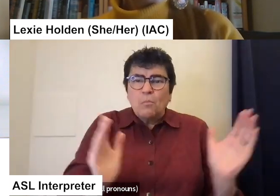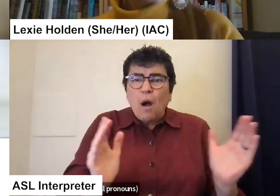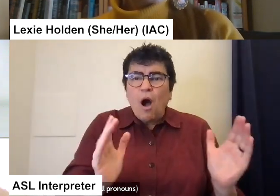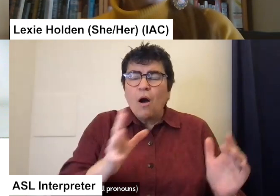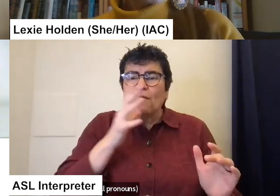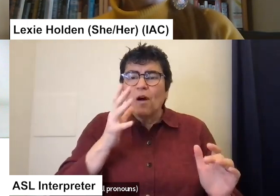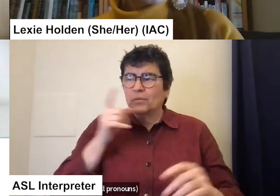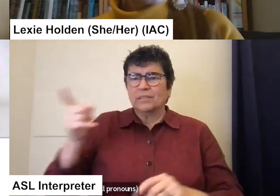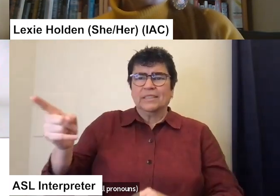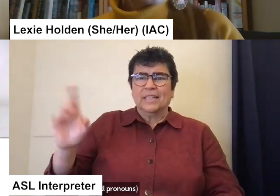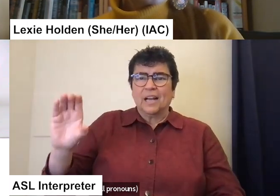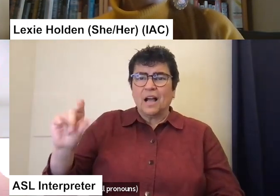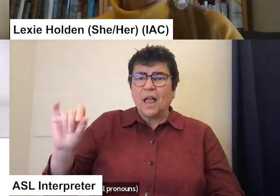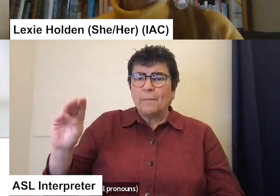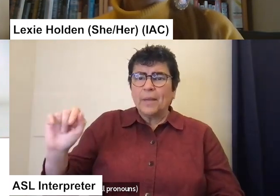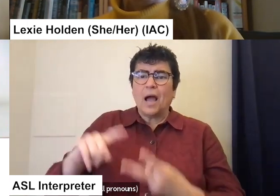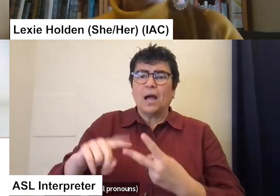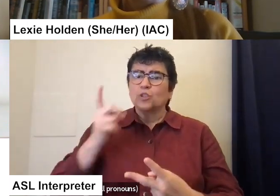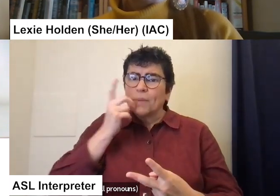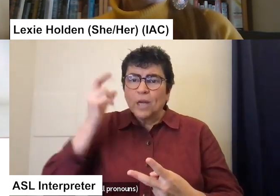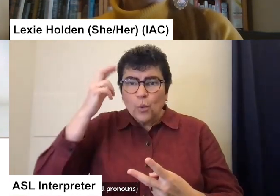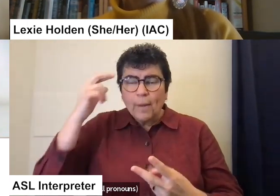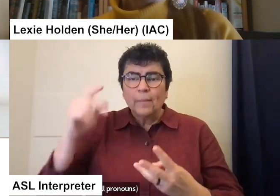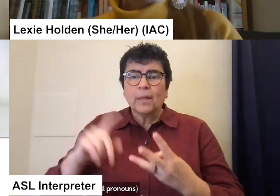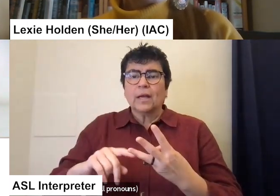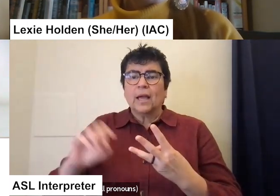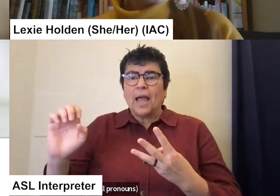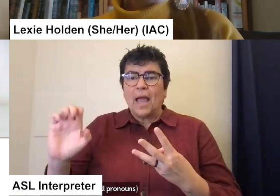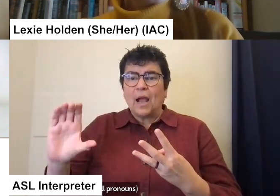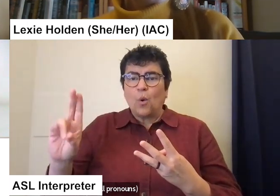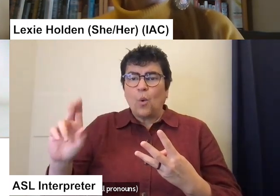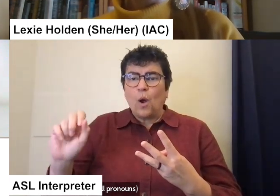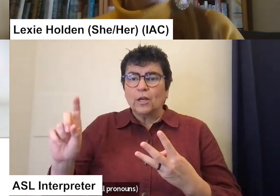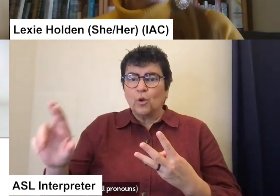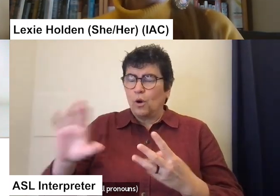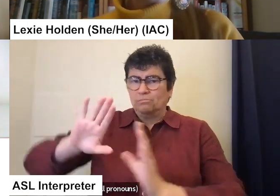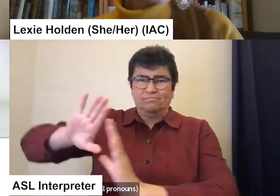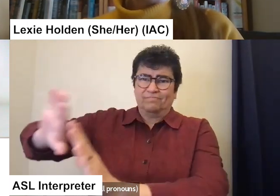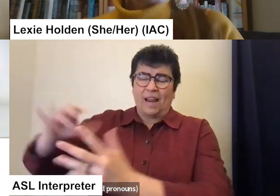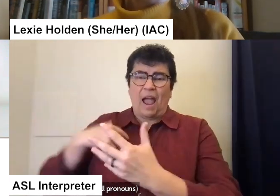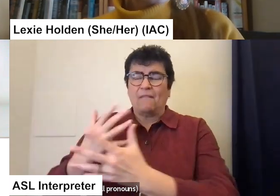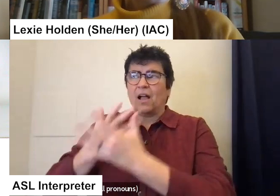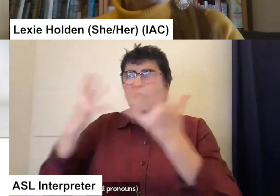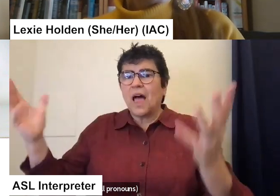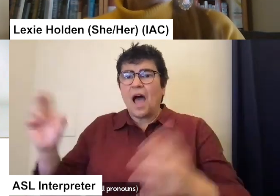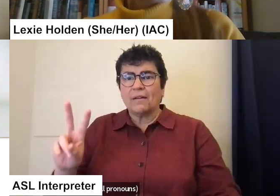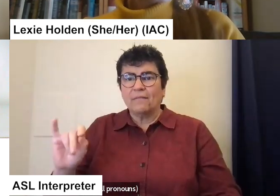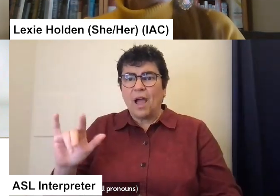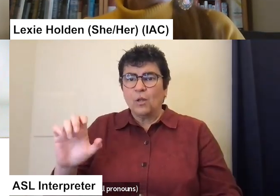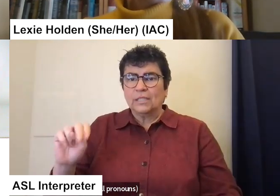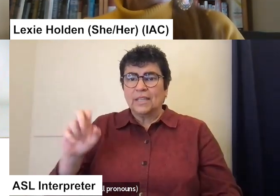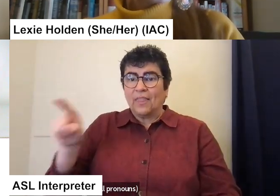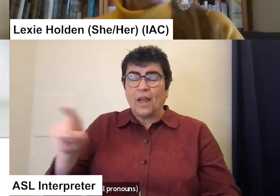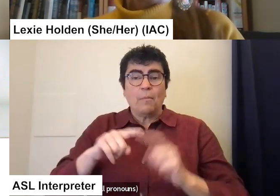that exist in Colombia, in Dominican Republic, in Ecuador, because there's so much violence there, but partnering with